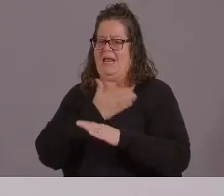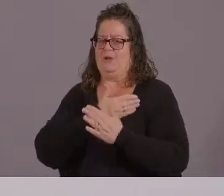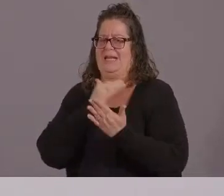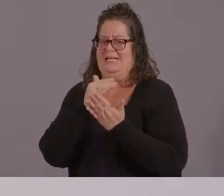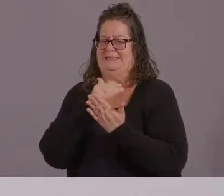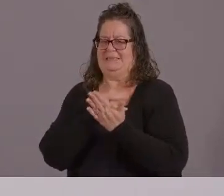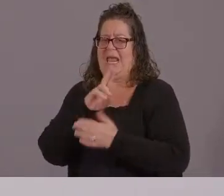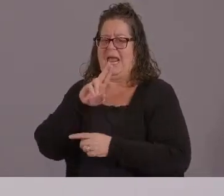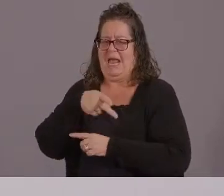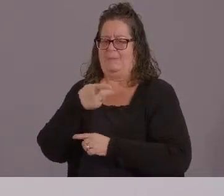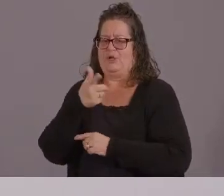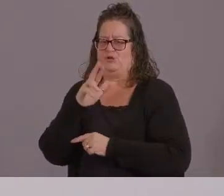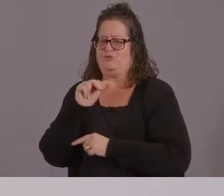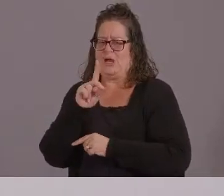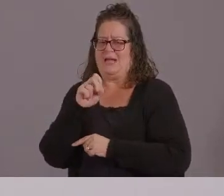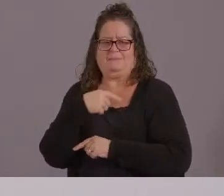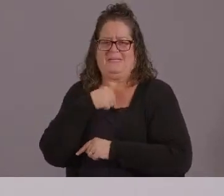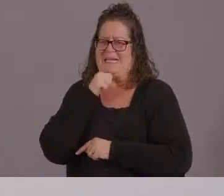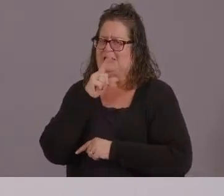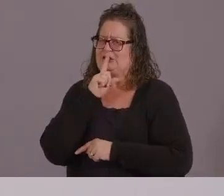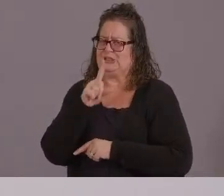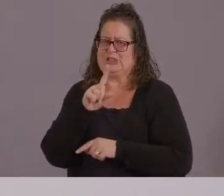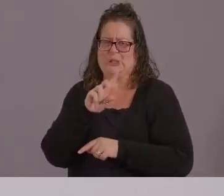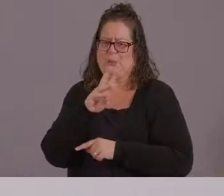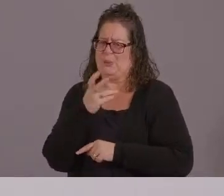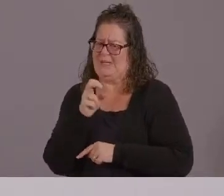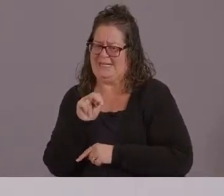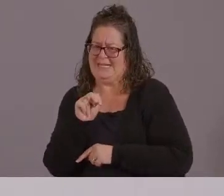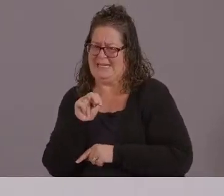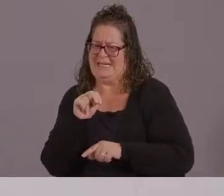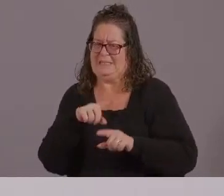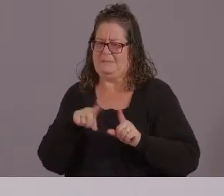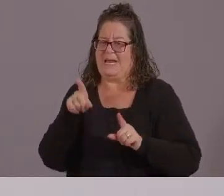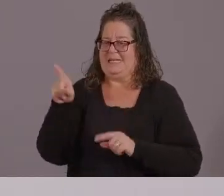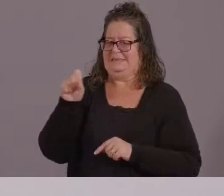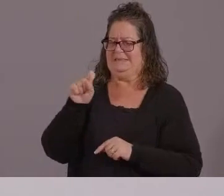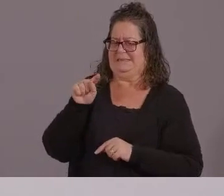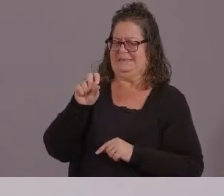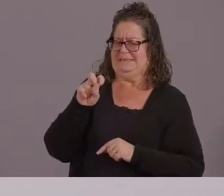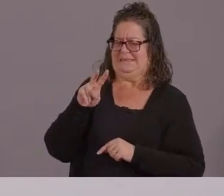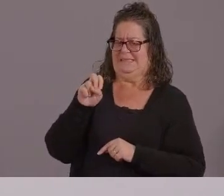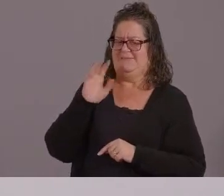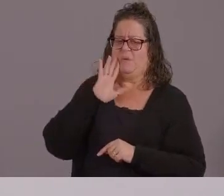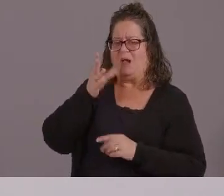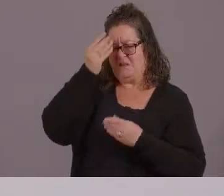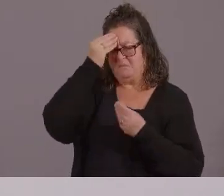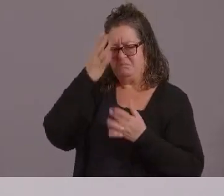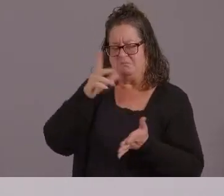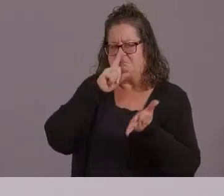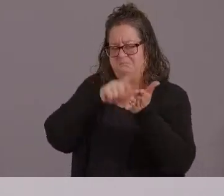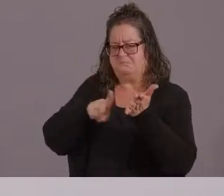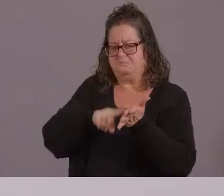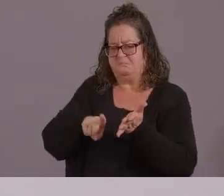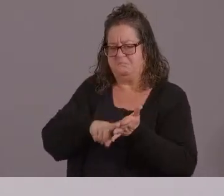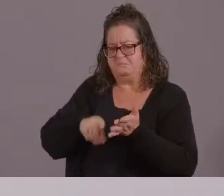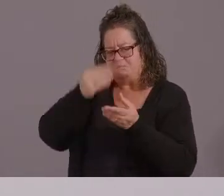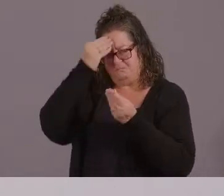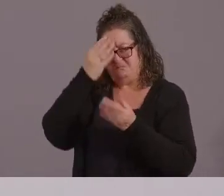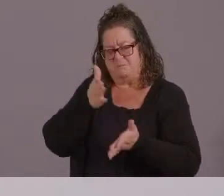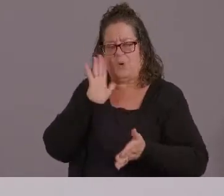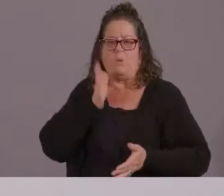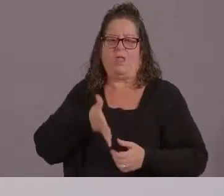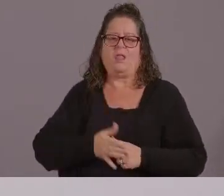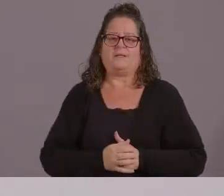have Steve follow up to get you that specific information. Perfect, thank you. You're welcome. Jared